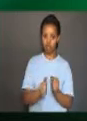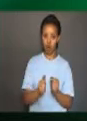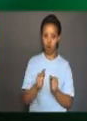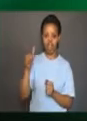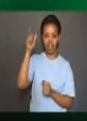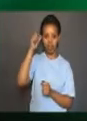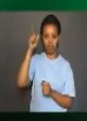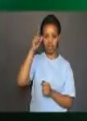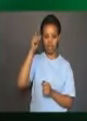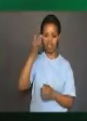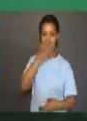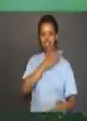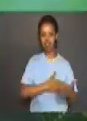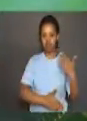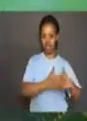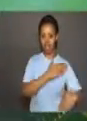Lamarckian inheritance.